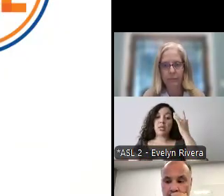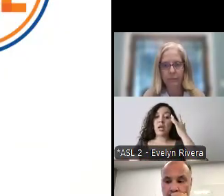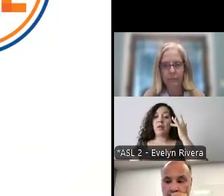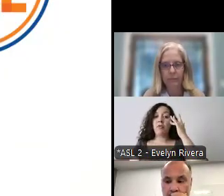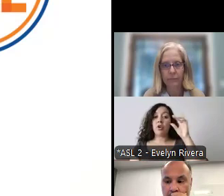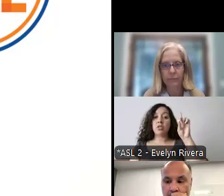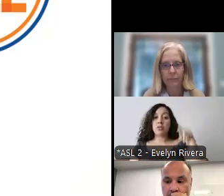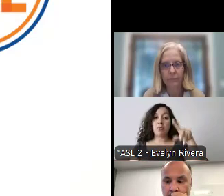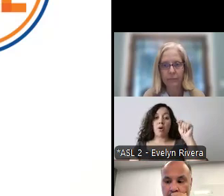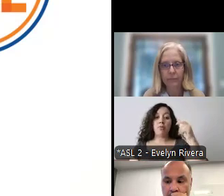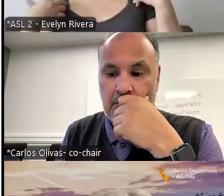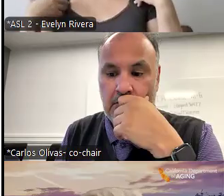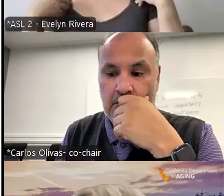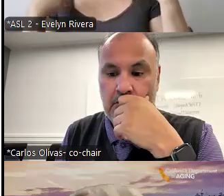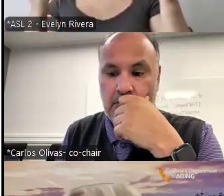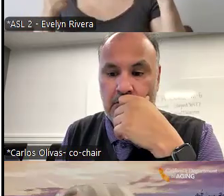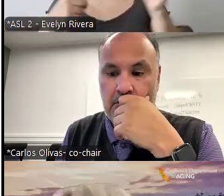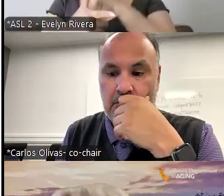members Barbara McClendon from